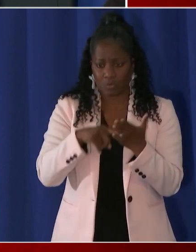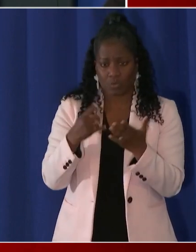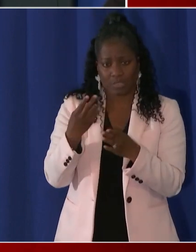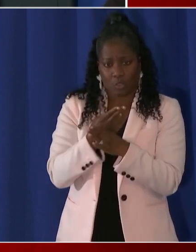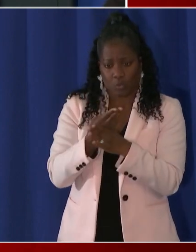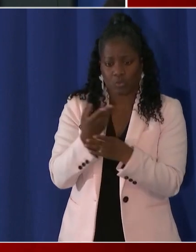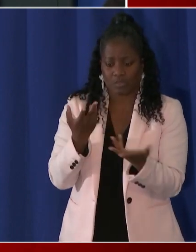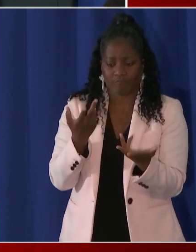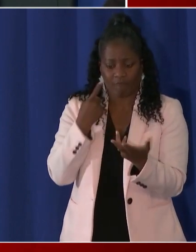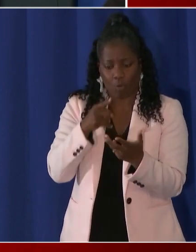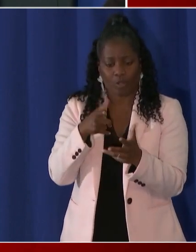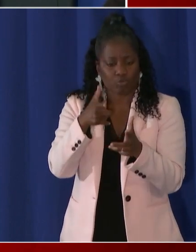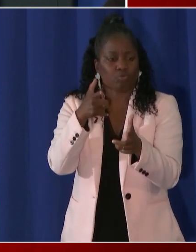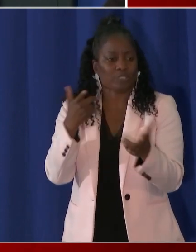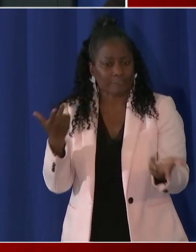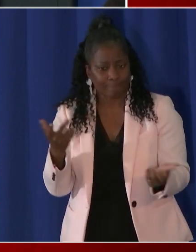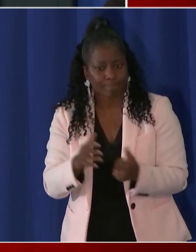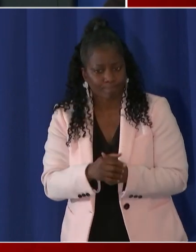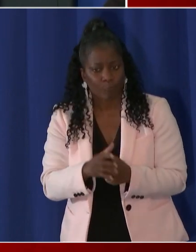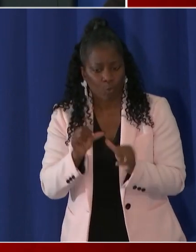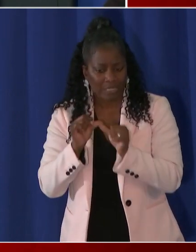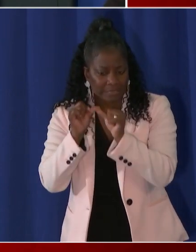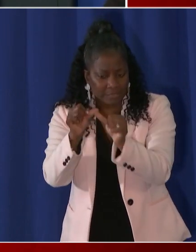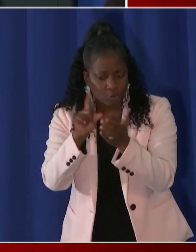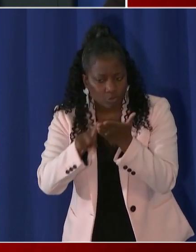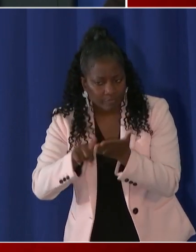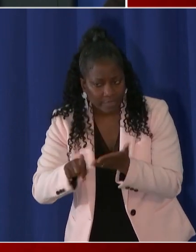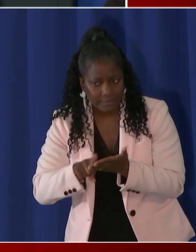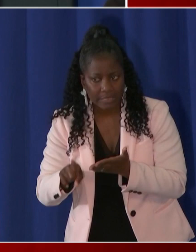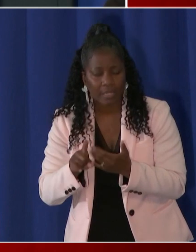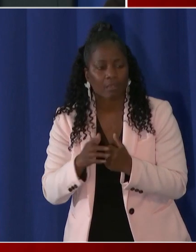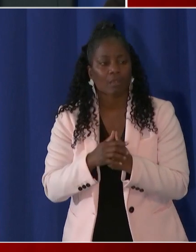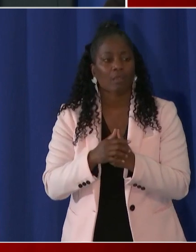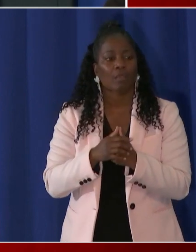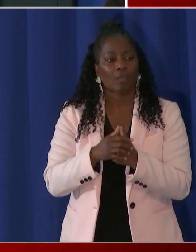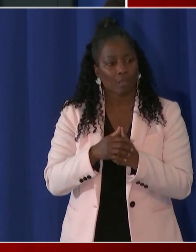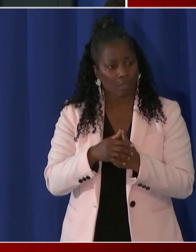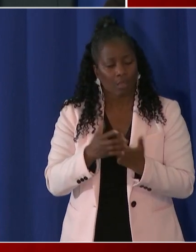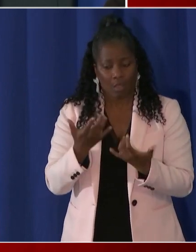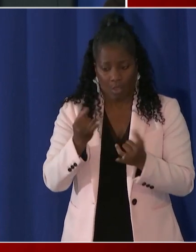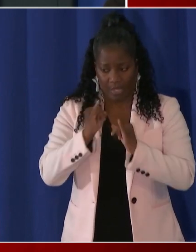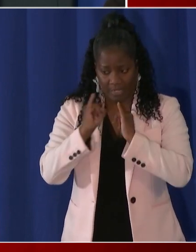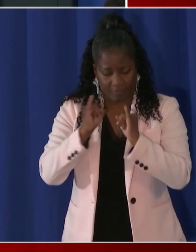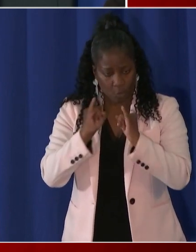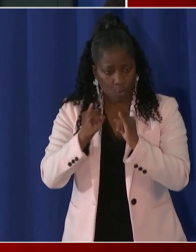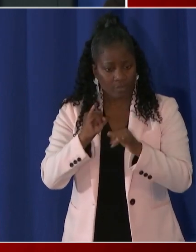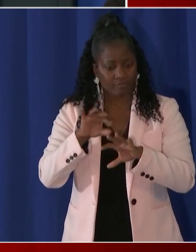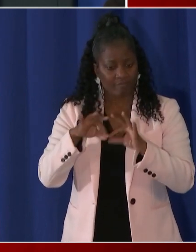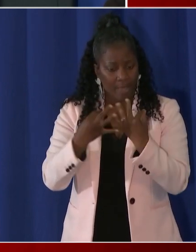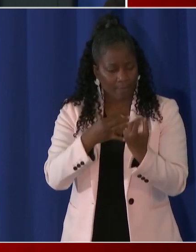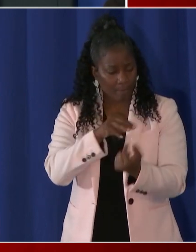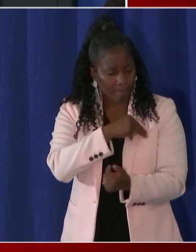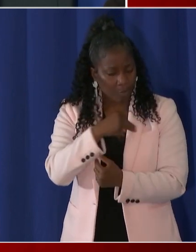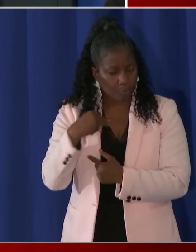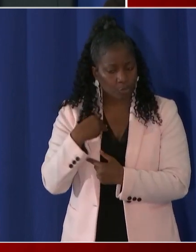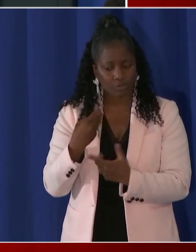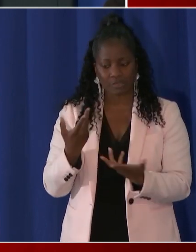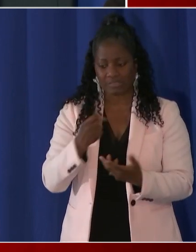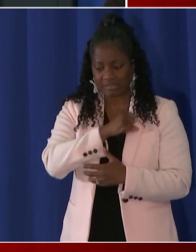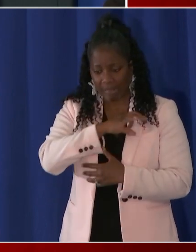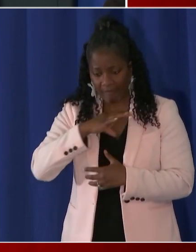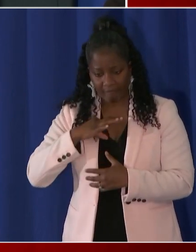reason for the shooting. So we'll continue to work through it. Again, we interviewed the family members, the